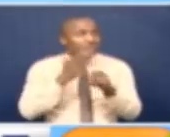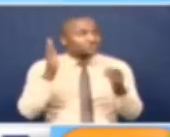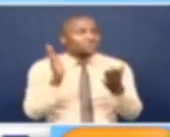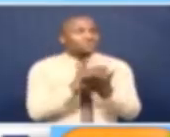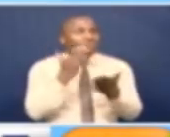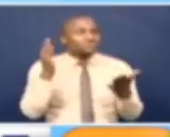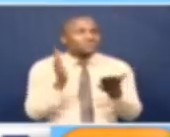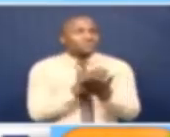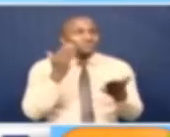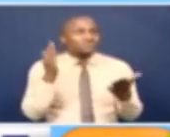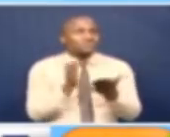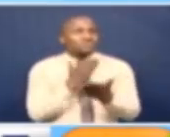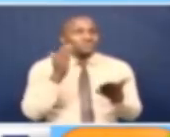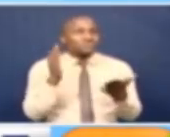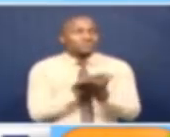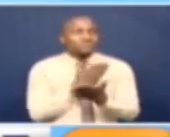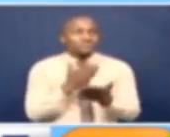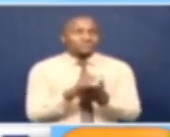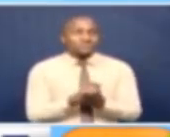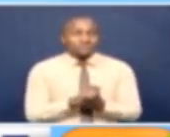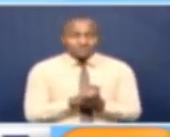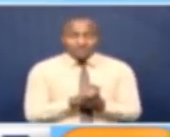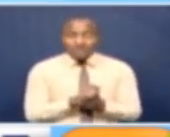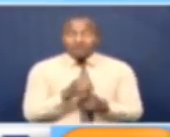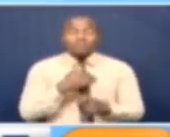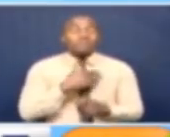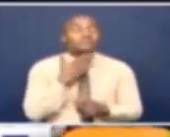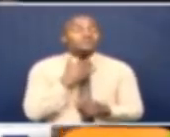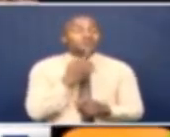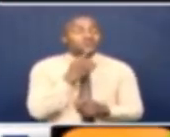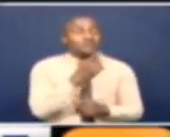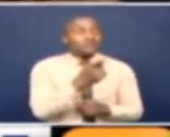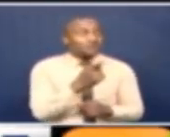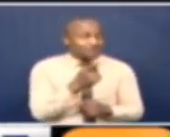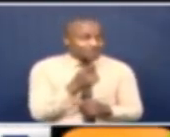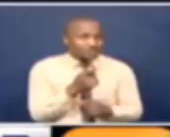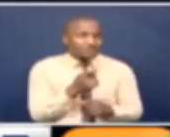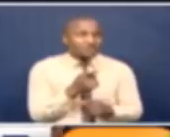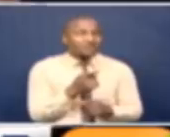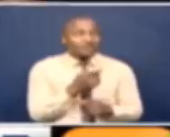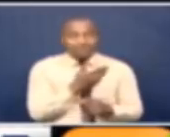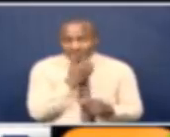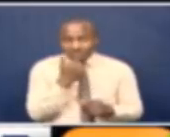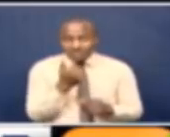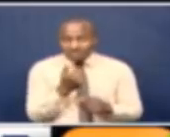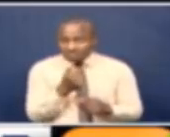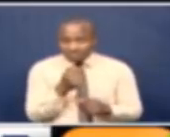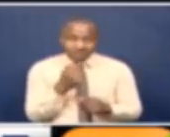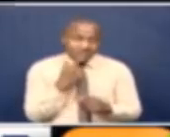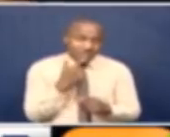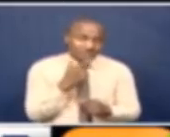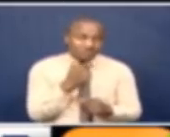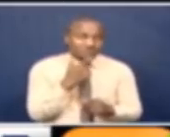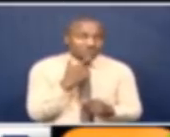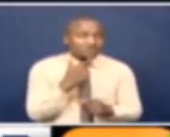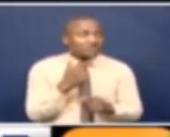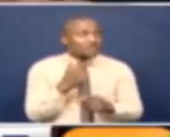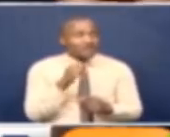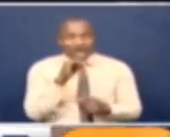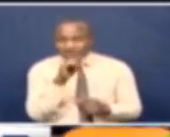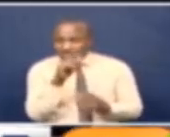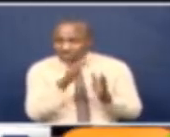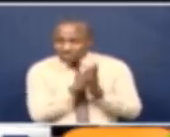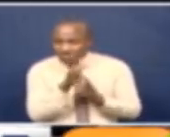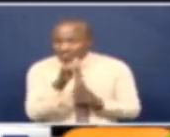mean, seriously. Come on. I mean, seriously. Let me ask you, if indeed, and I want to, let us debunk the theory of the IG. The